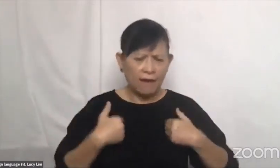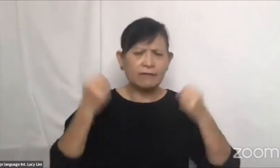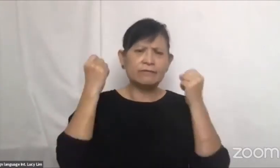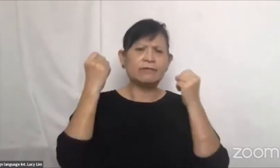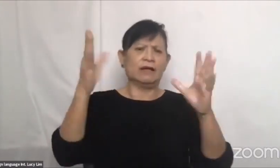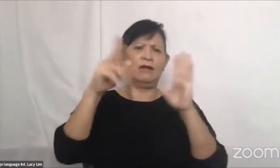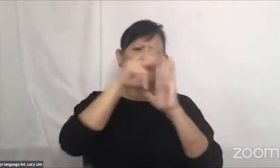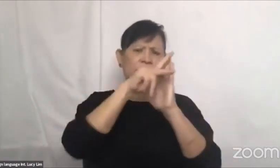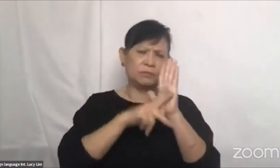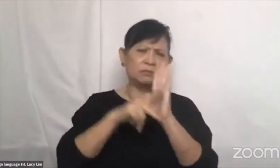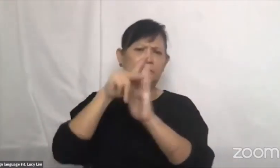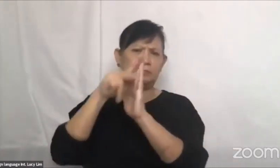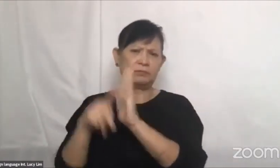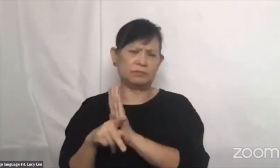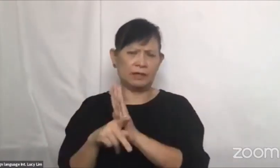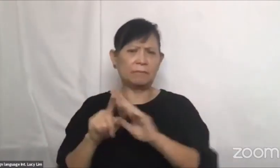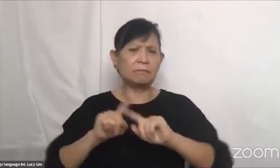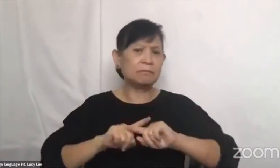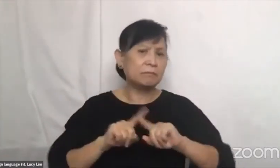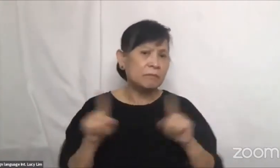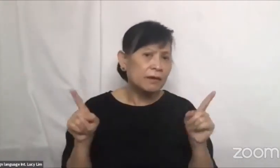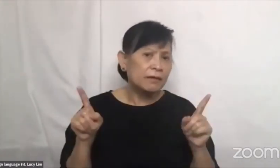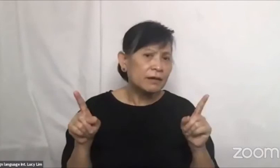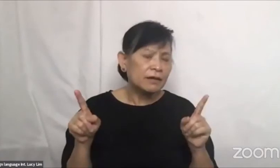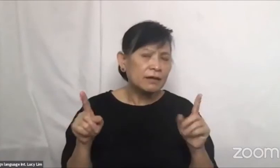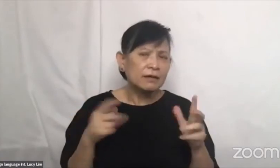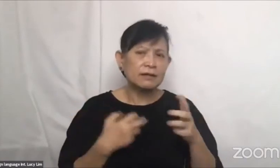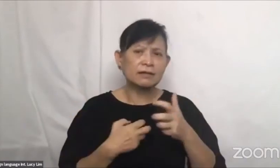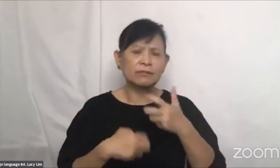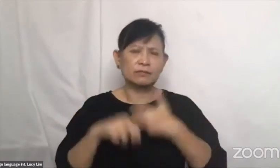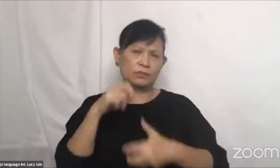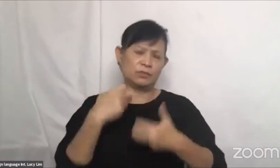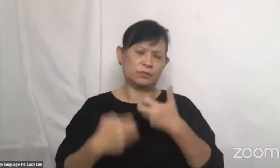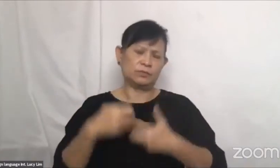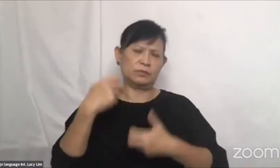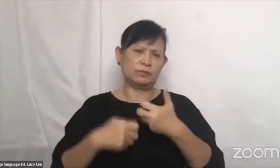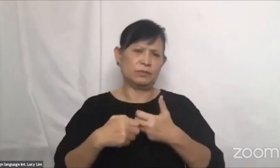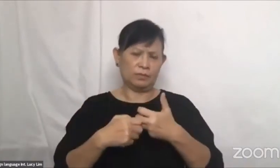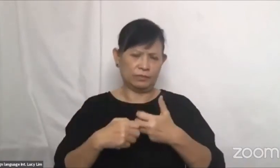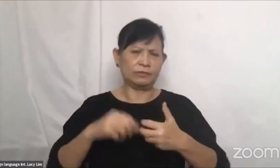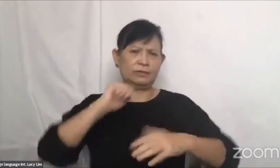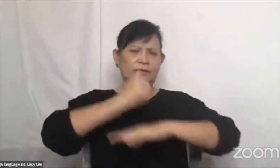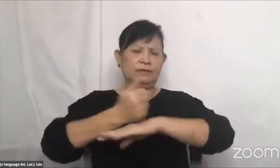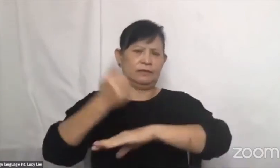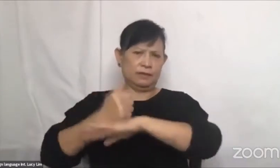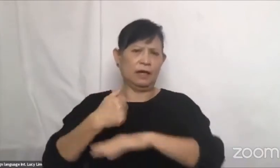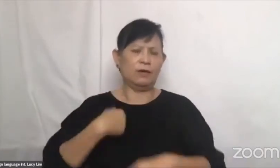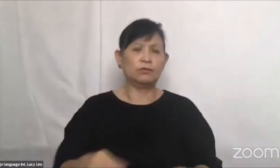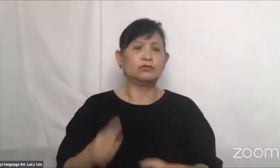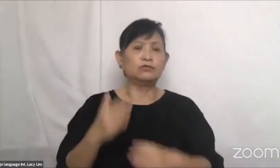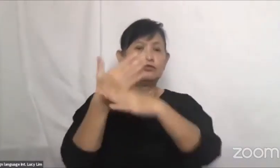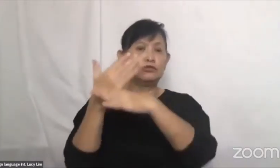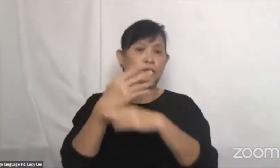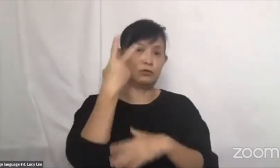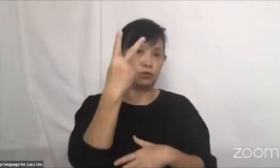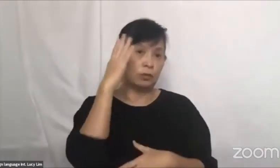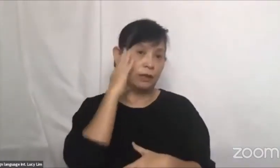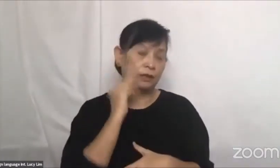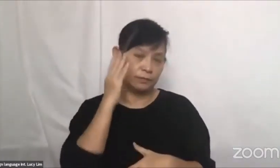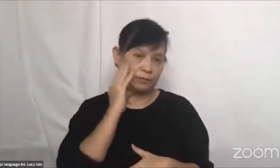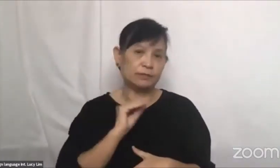country. The problem comes when it's time to implementation. I can share two experiences that disability